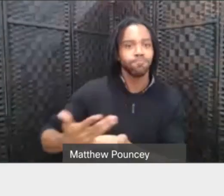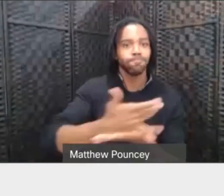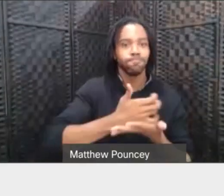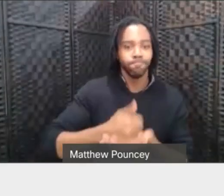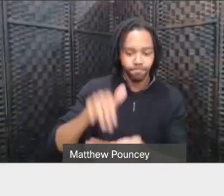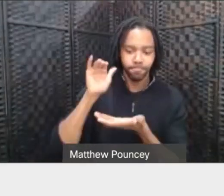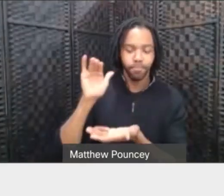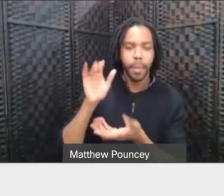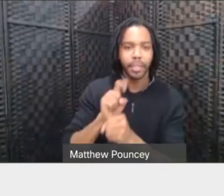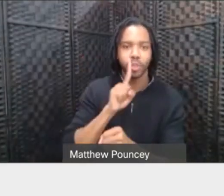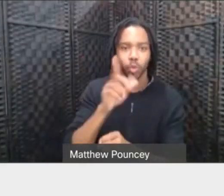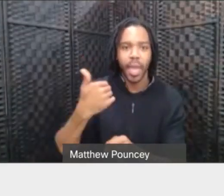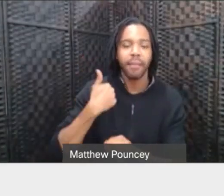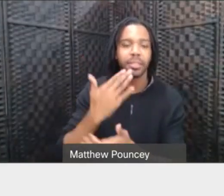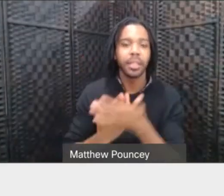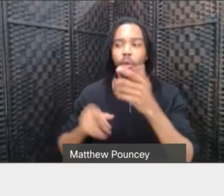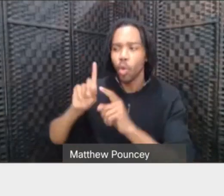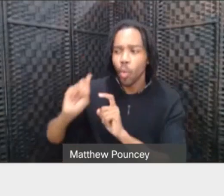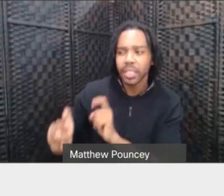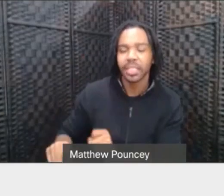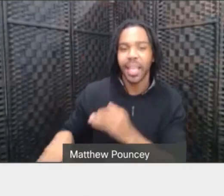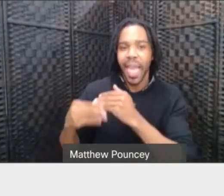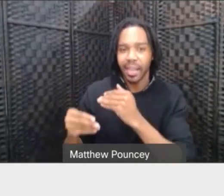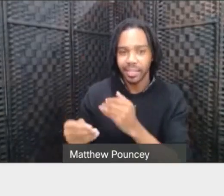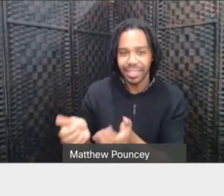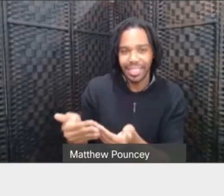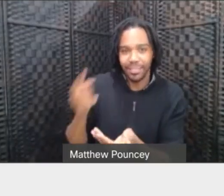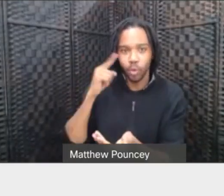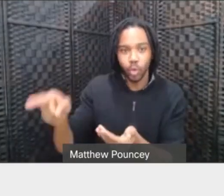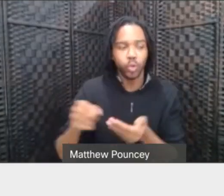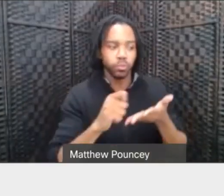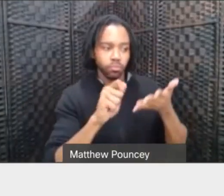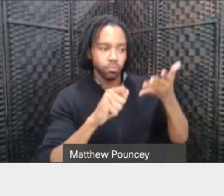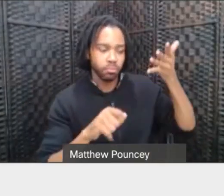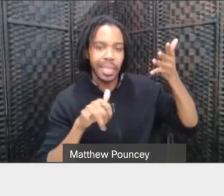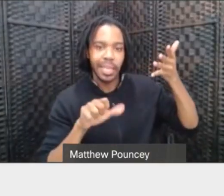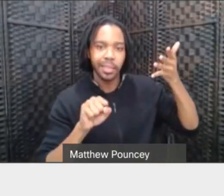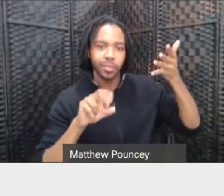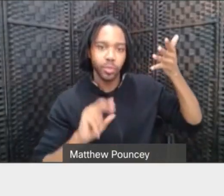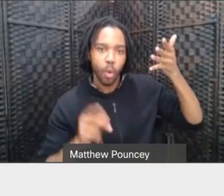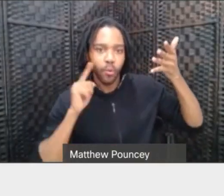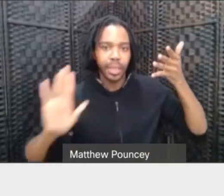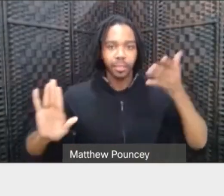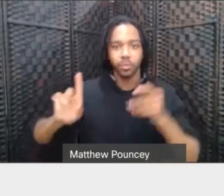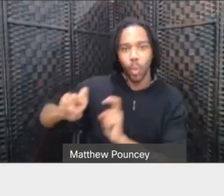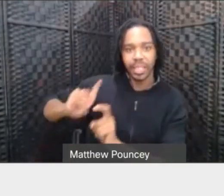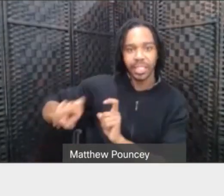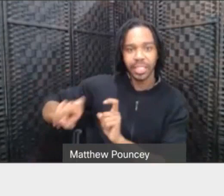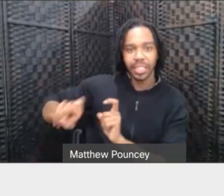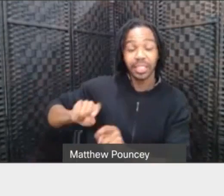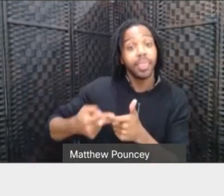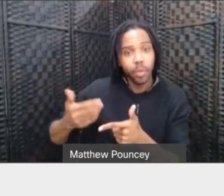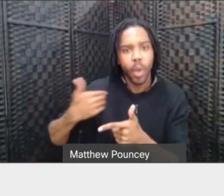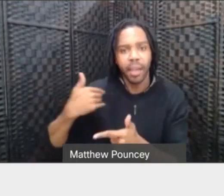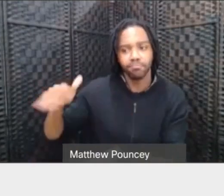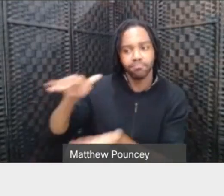some questions added so that you can easily check off yes or no to the questions, and that we'll be able to have the information